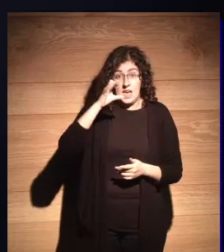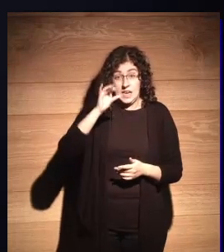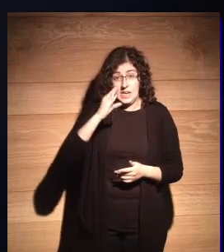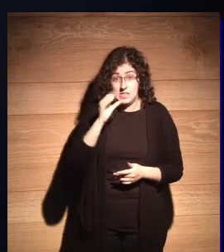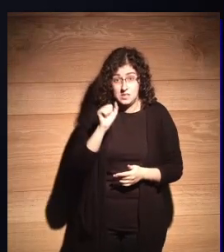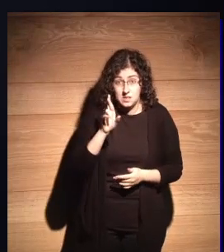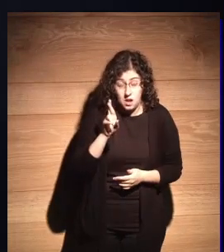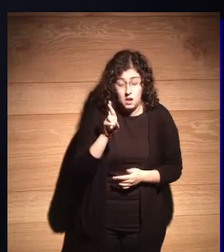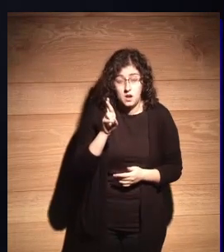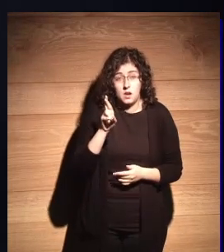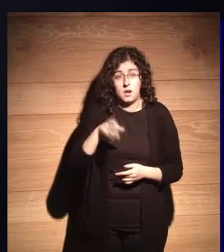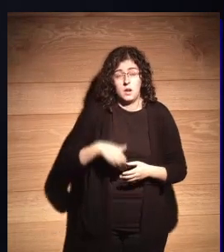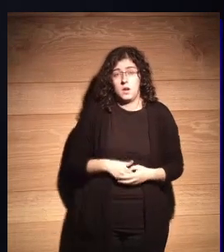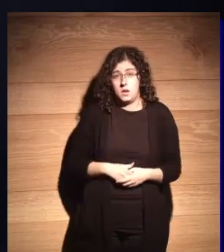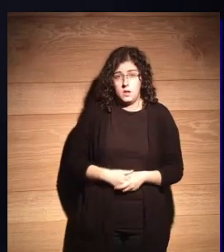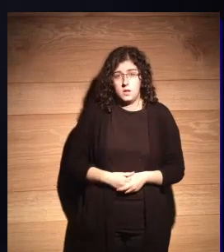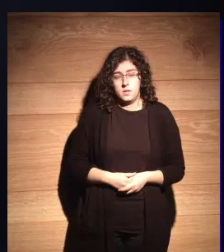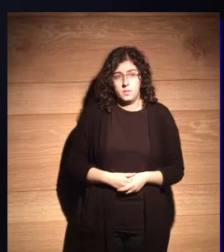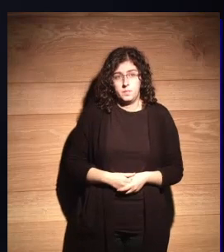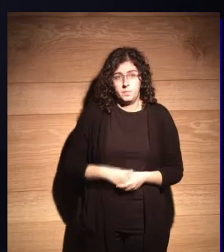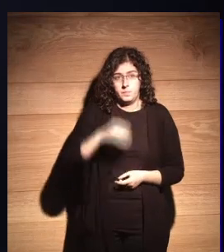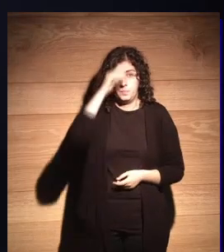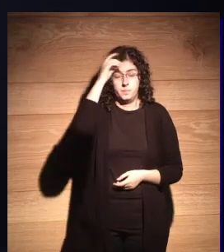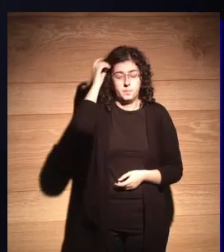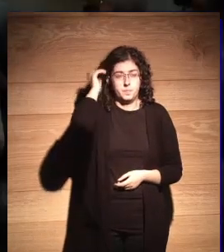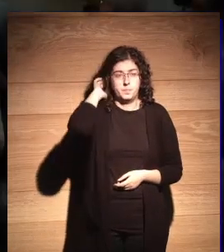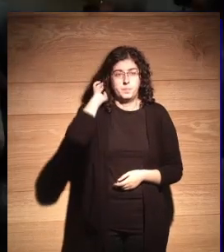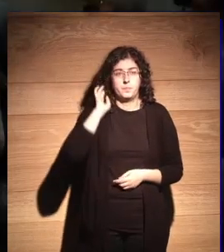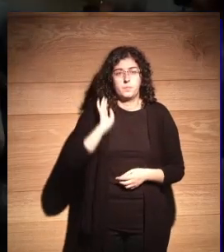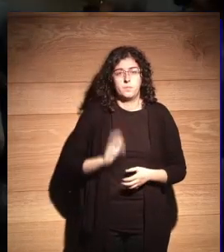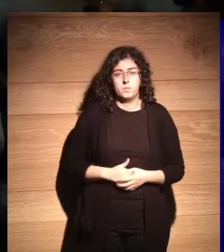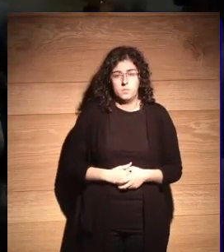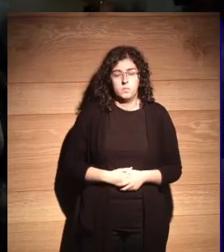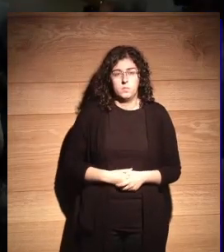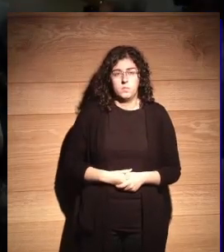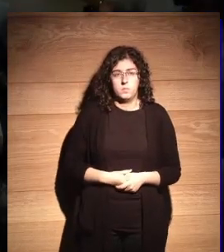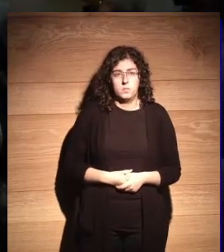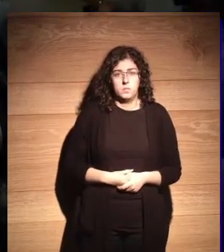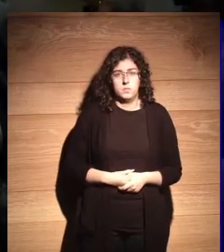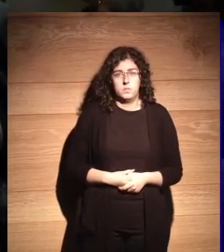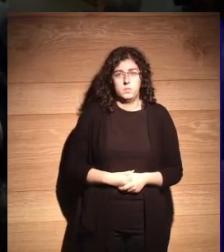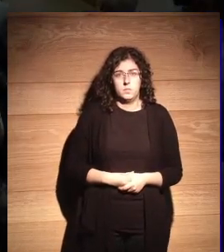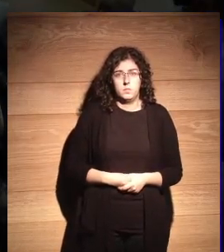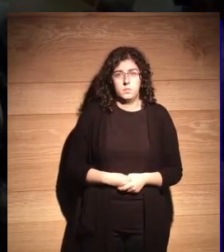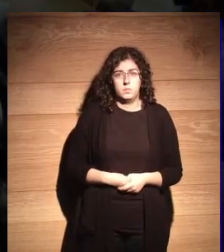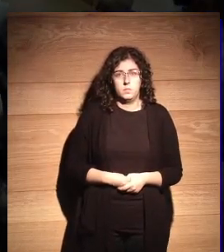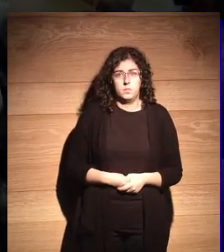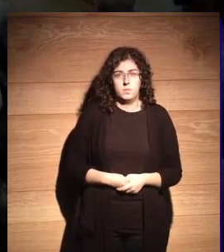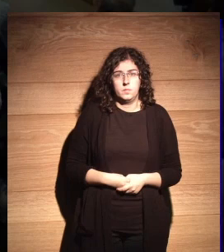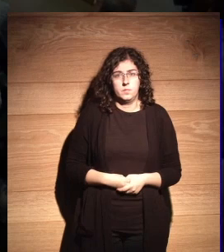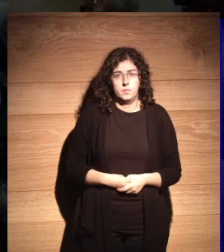referencia: Madagascar, que voy a ir la semana que viene, y lo voy a tachar de la lista porque siempre he querido ir